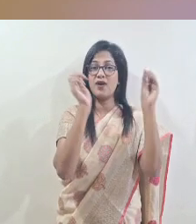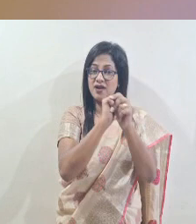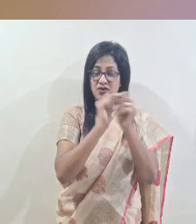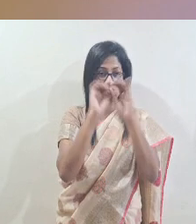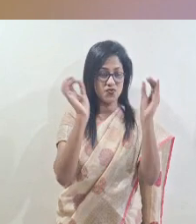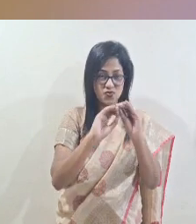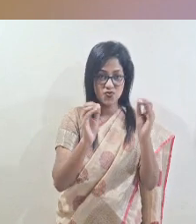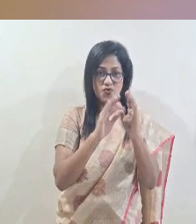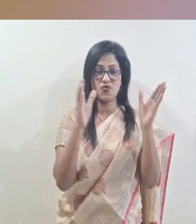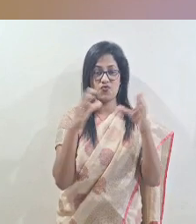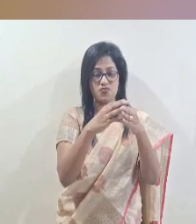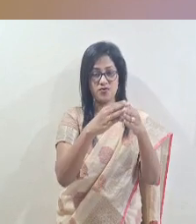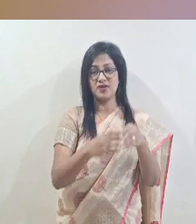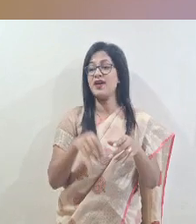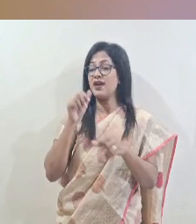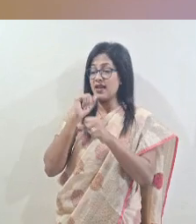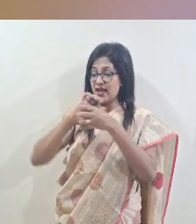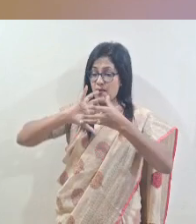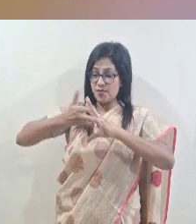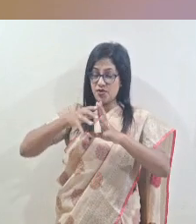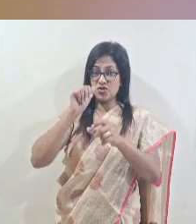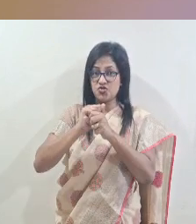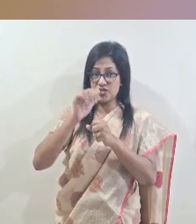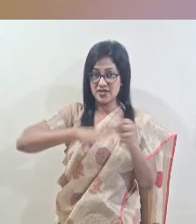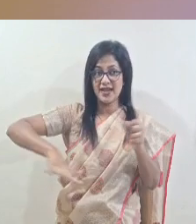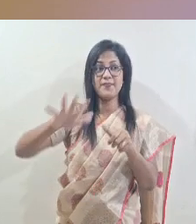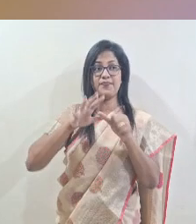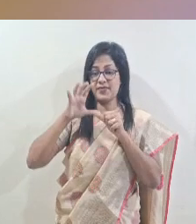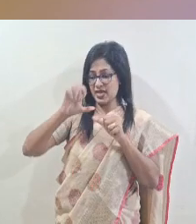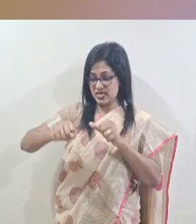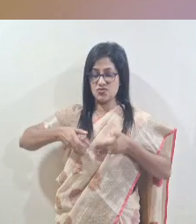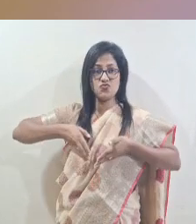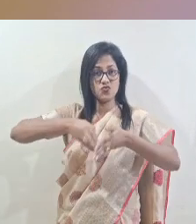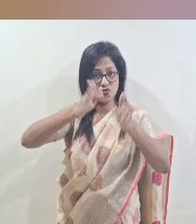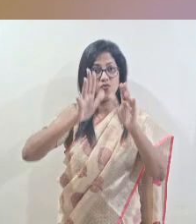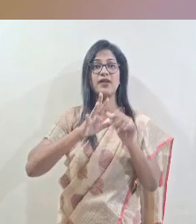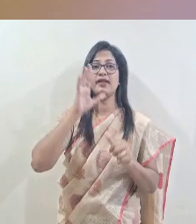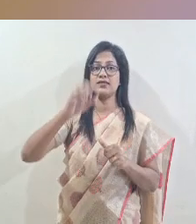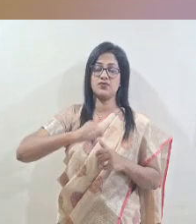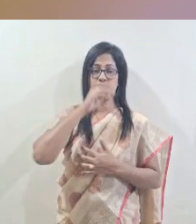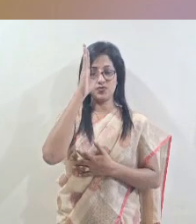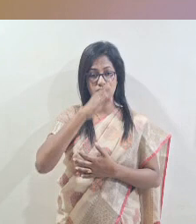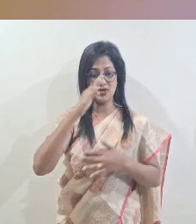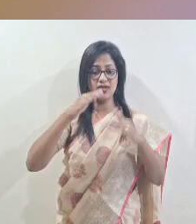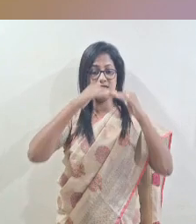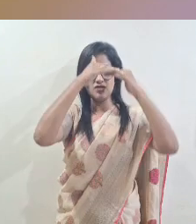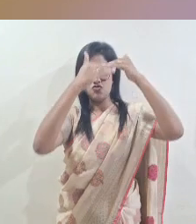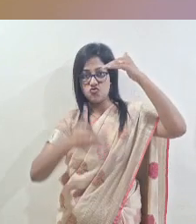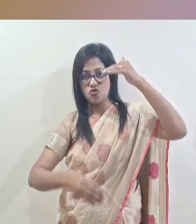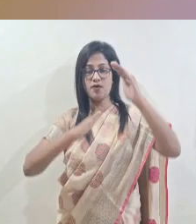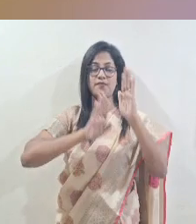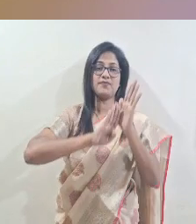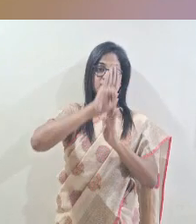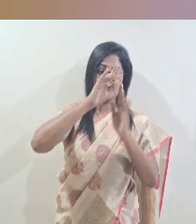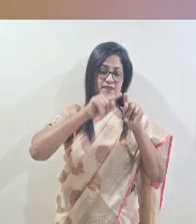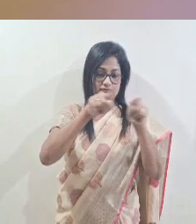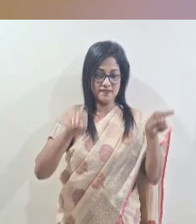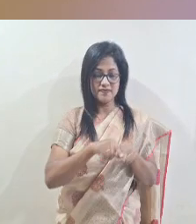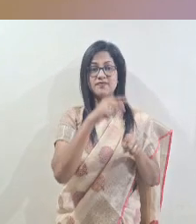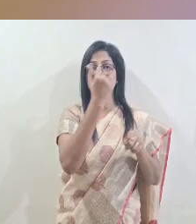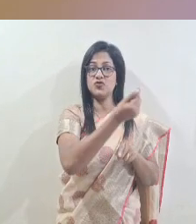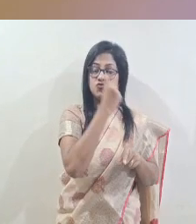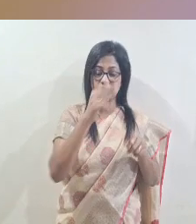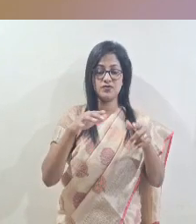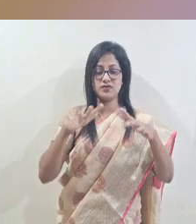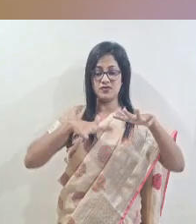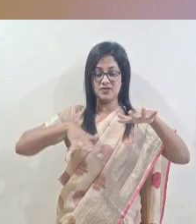proximity to production center in the area, access to road, then access to rail, slope of the terrain, land use, land cover, and away from